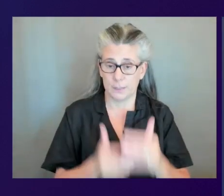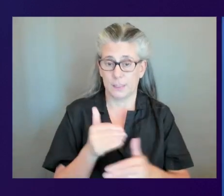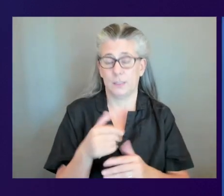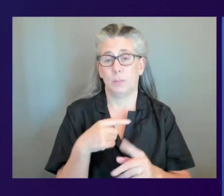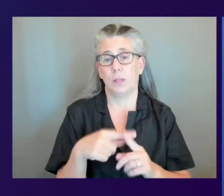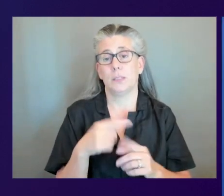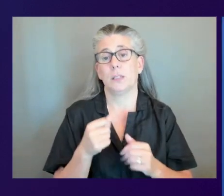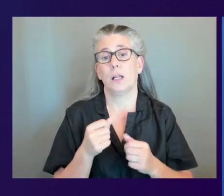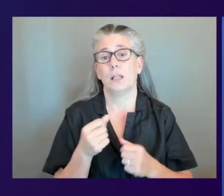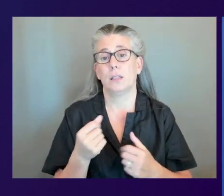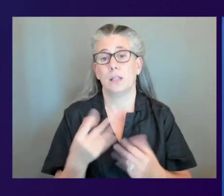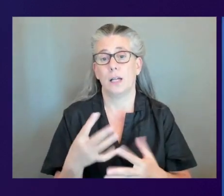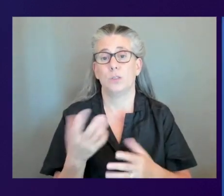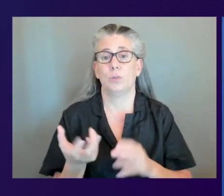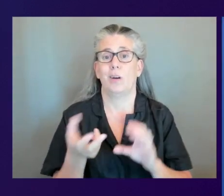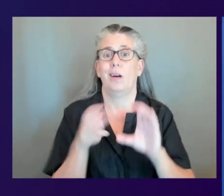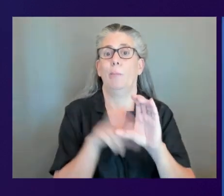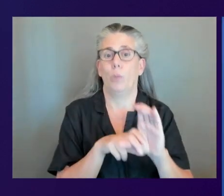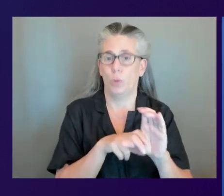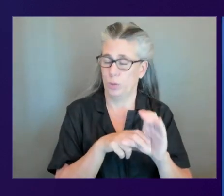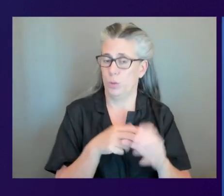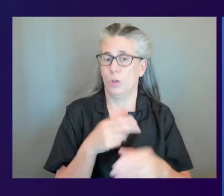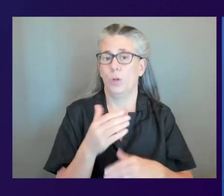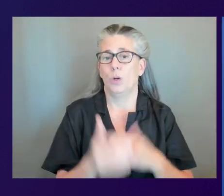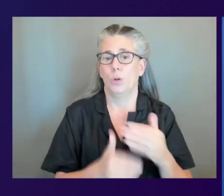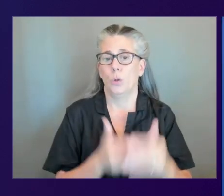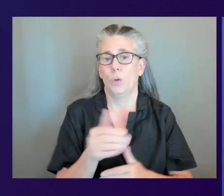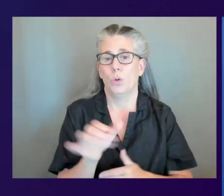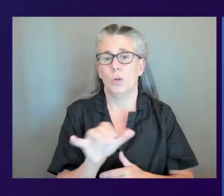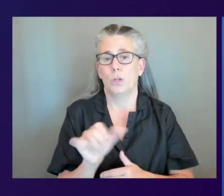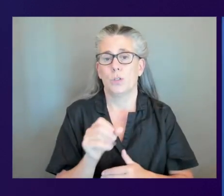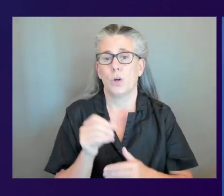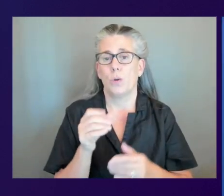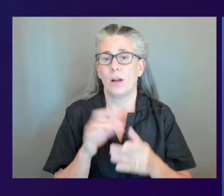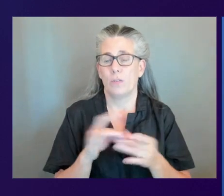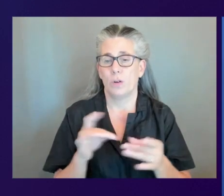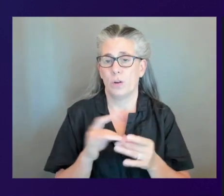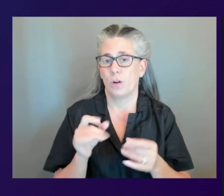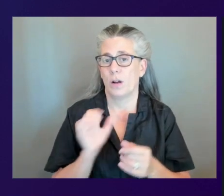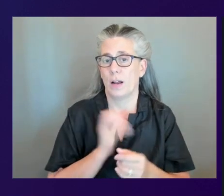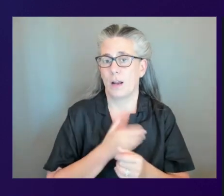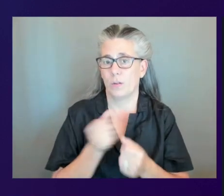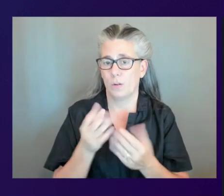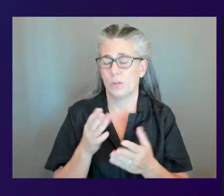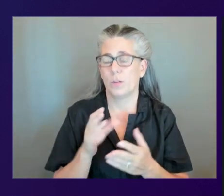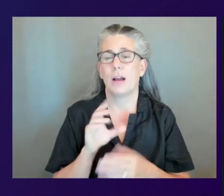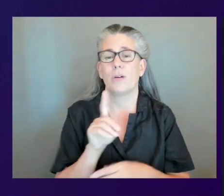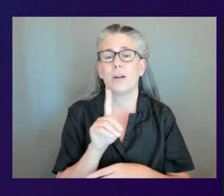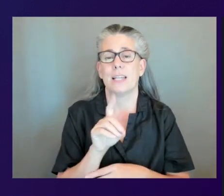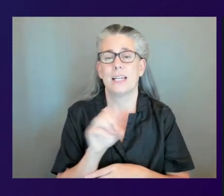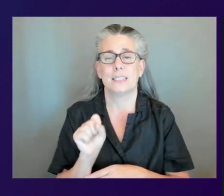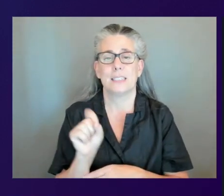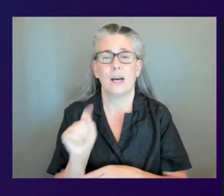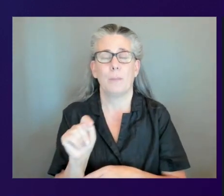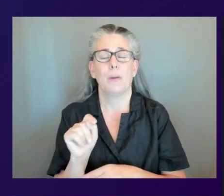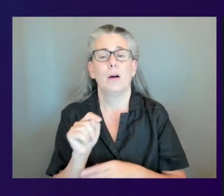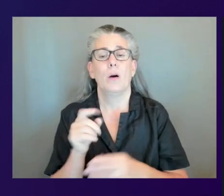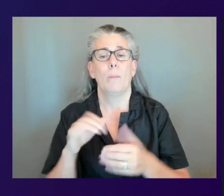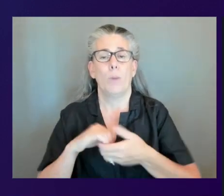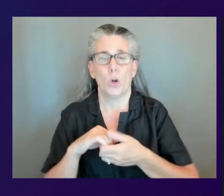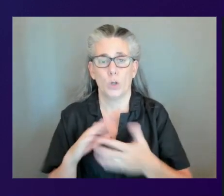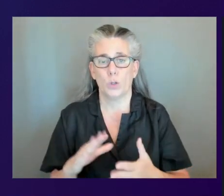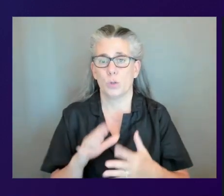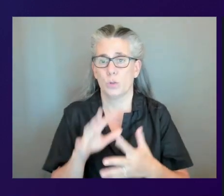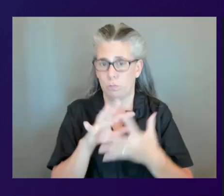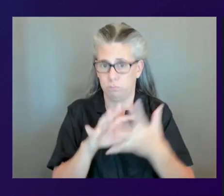onto, which is why we have, our integration partners that I already mentioned, our lovely virtual desktop partners, Workspot, VMware, LeoStream, and